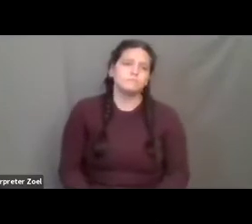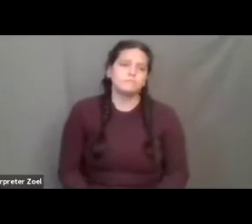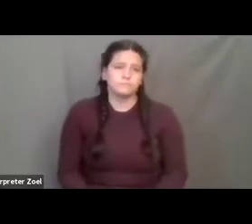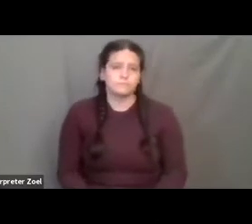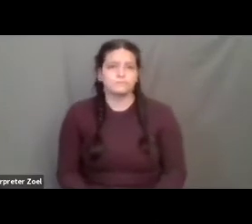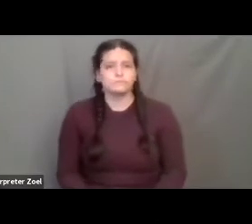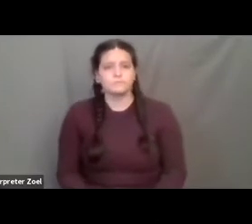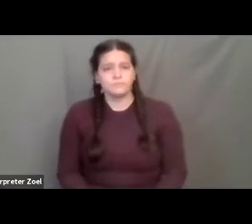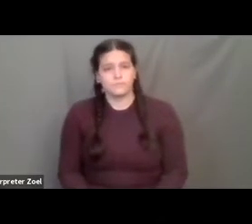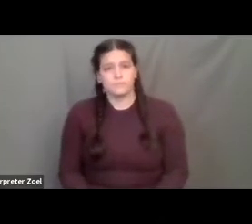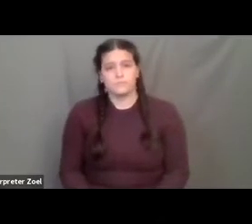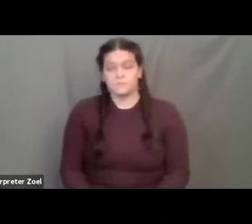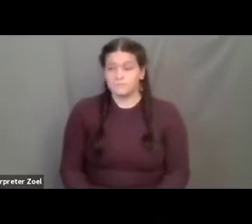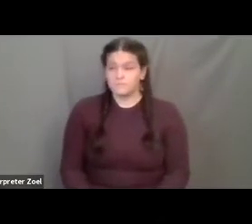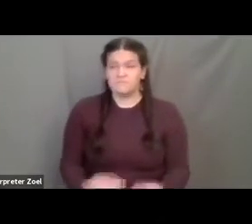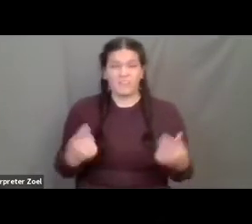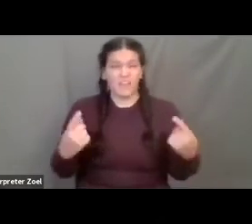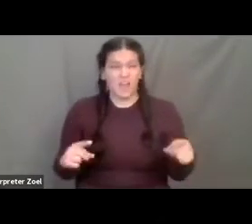Me, I was